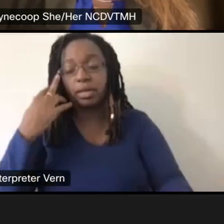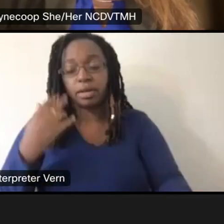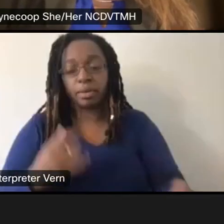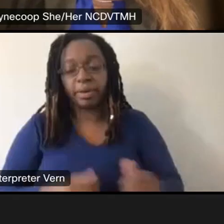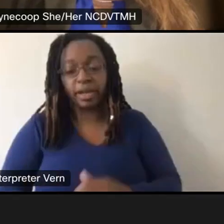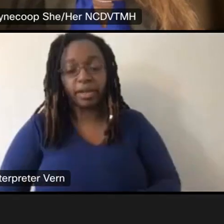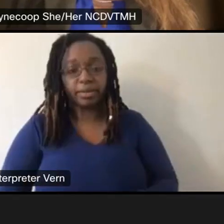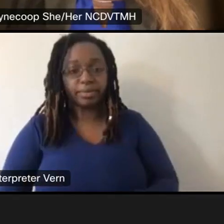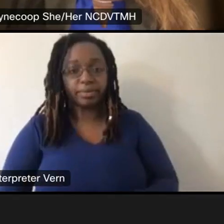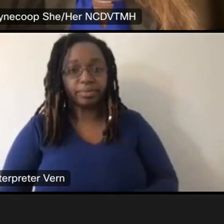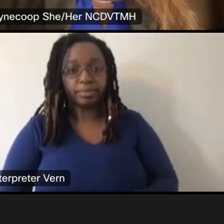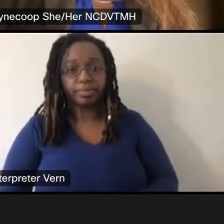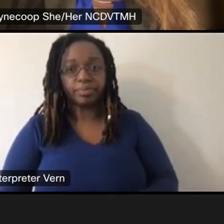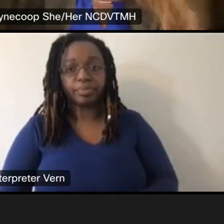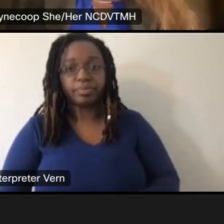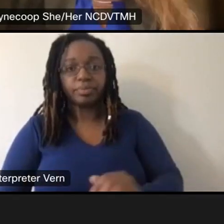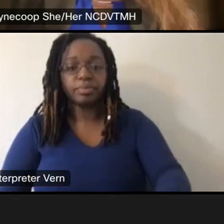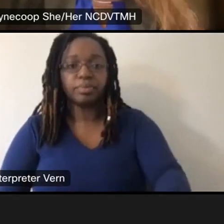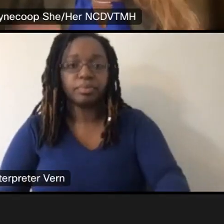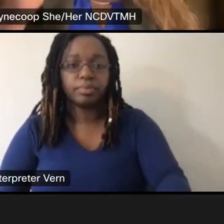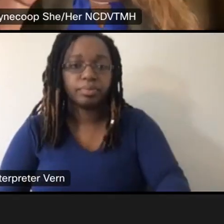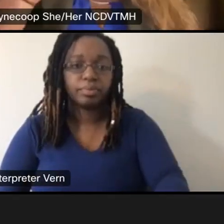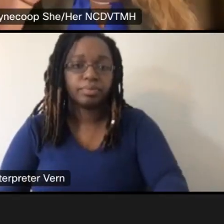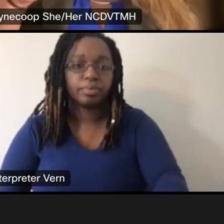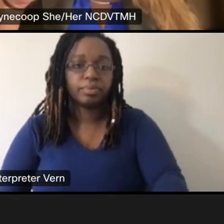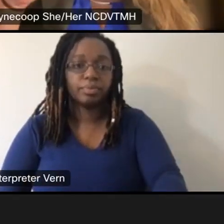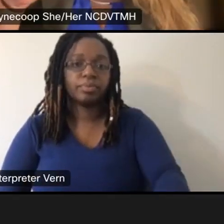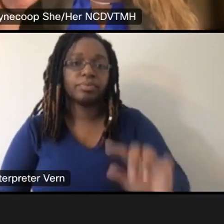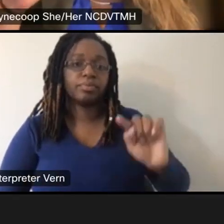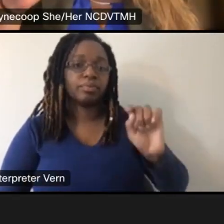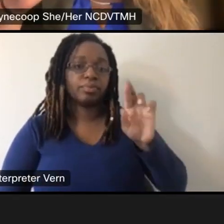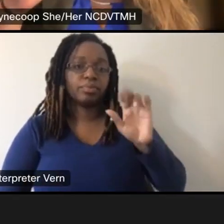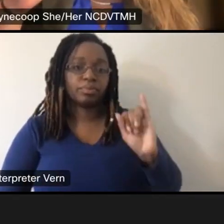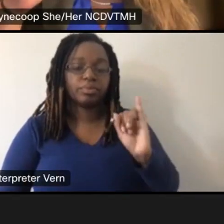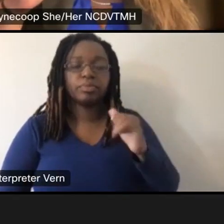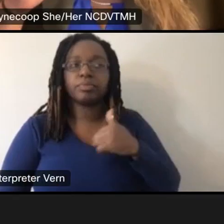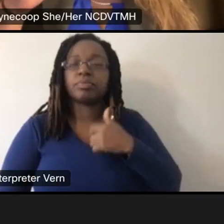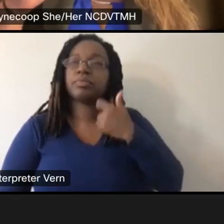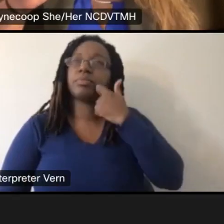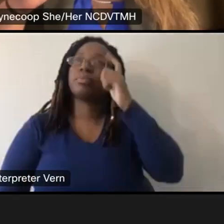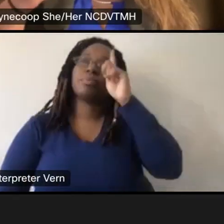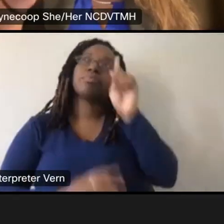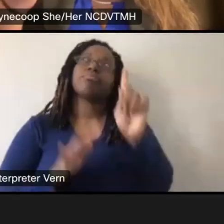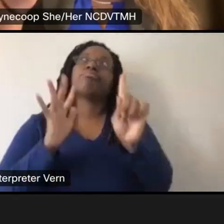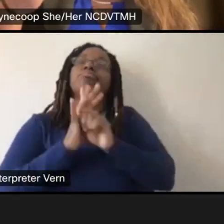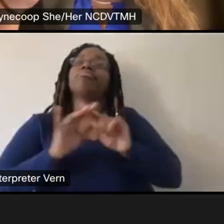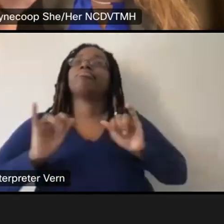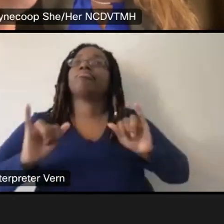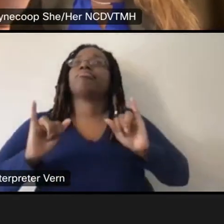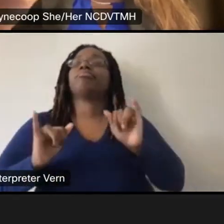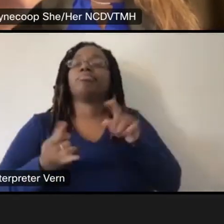Yeah, I really just want to, like, you just really sparked something in me when when you were talking about